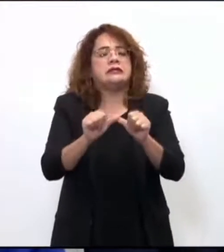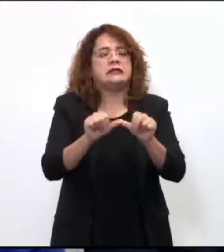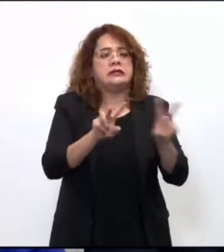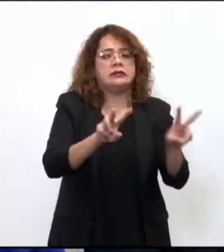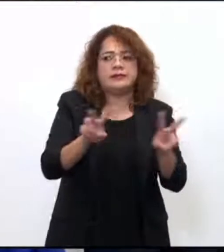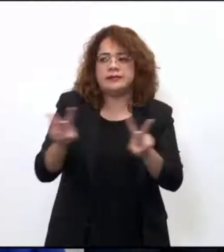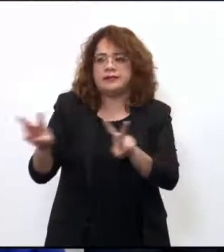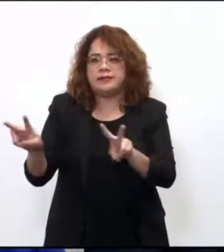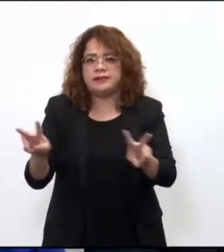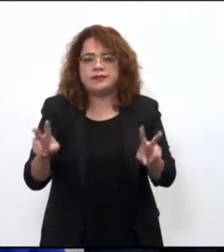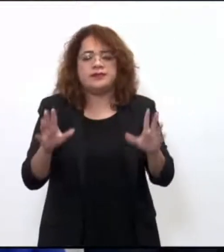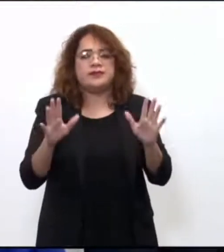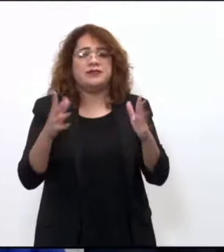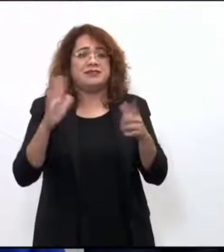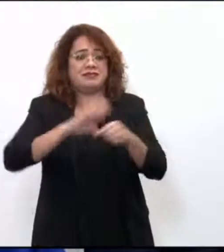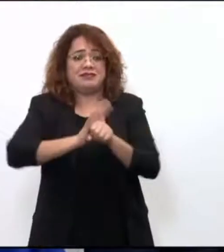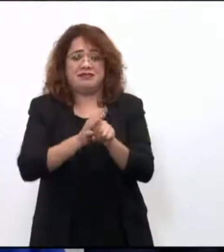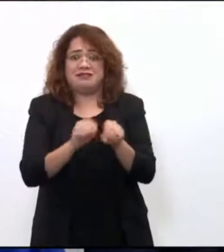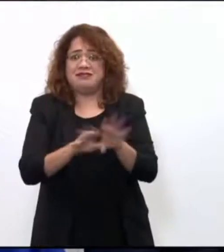at